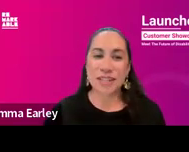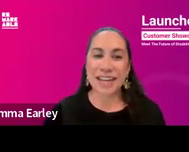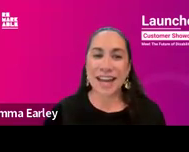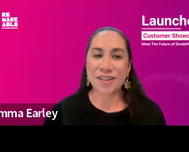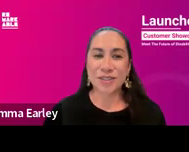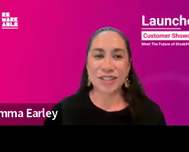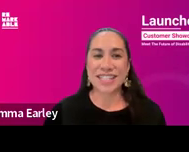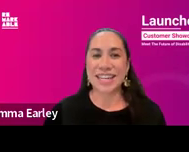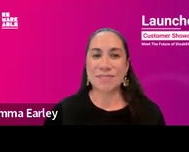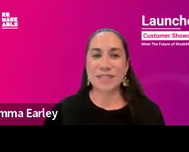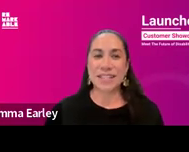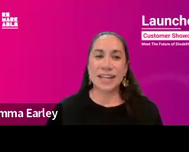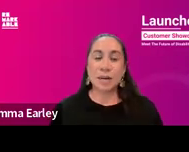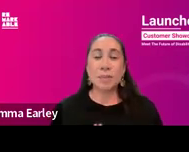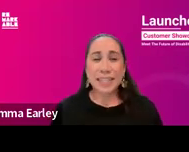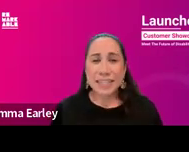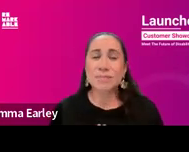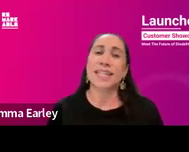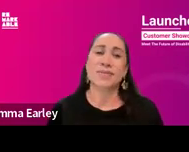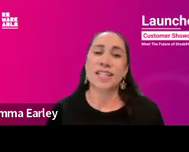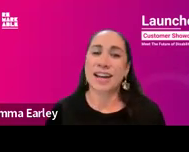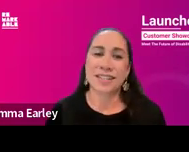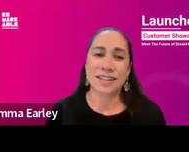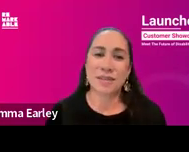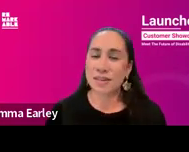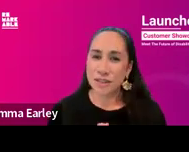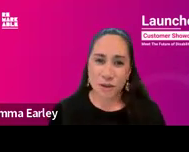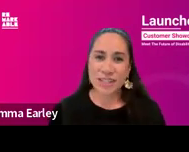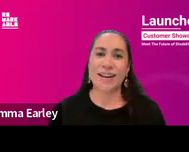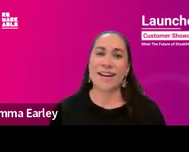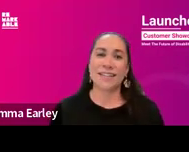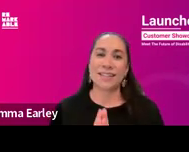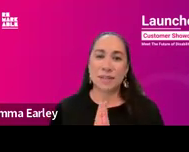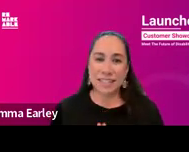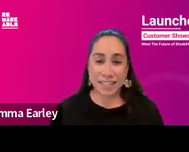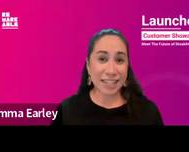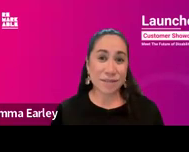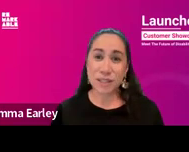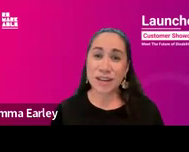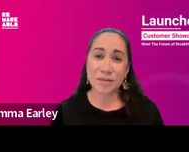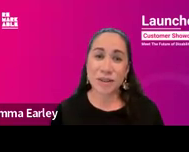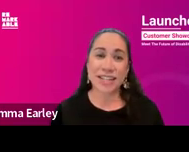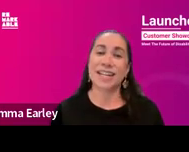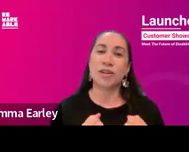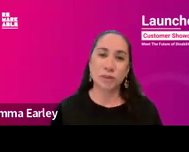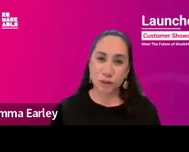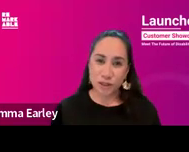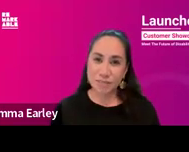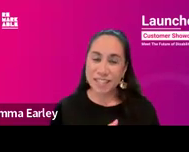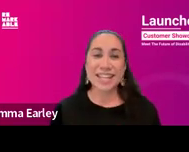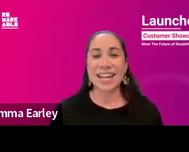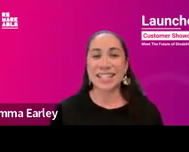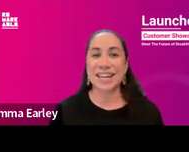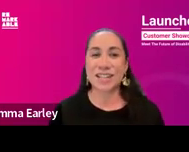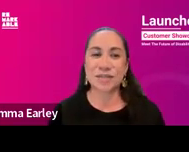for supporting our launcher teams. Please reach out to them. There are so many asks. Please connect them with your network and help launch